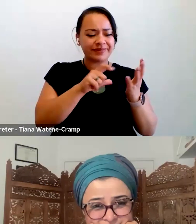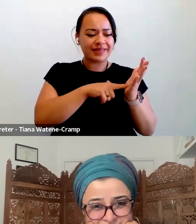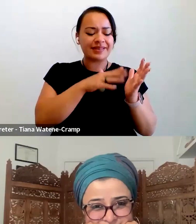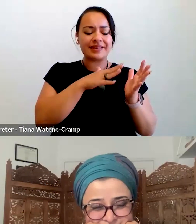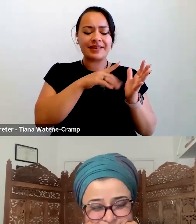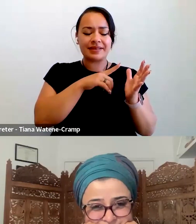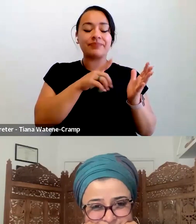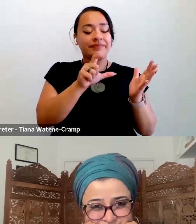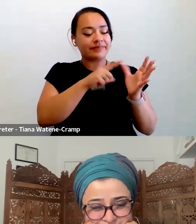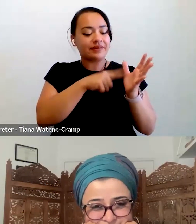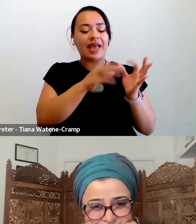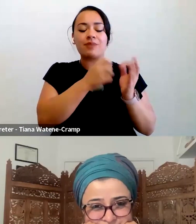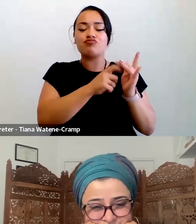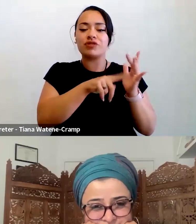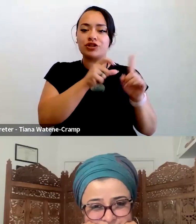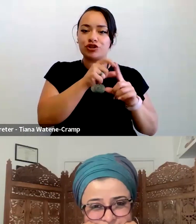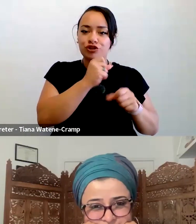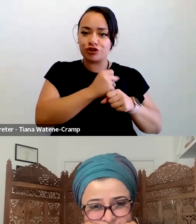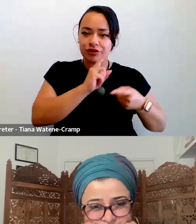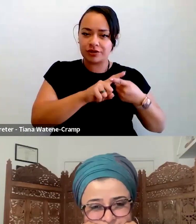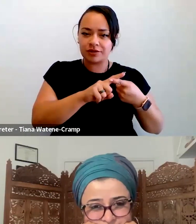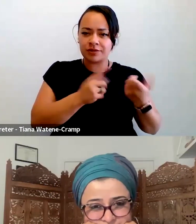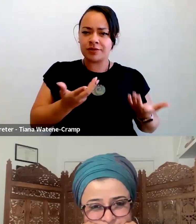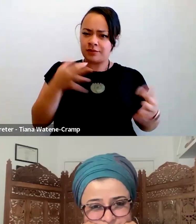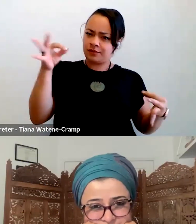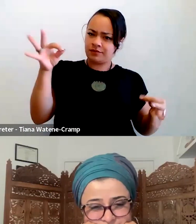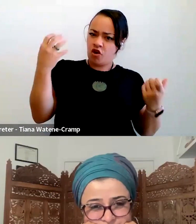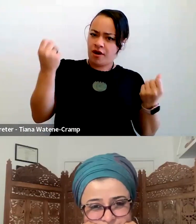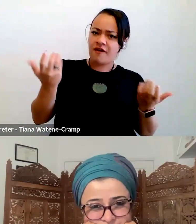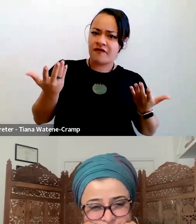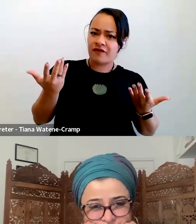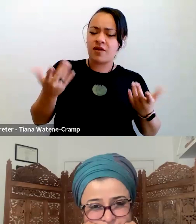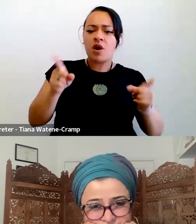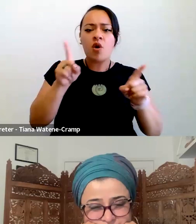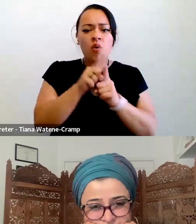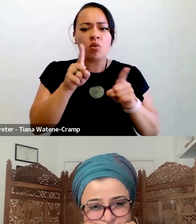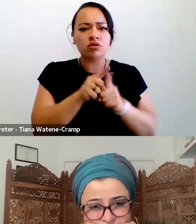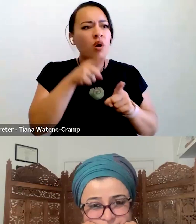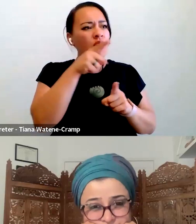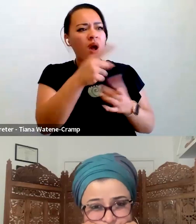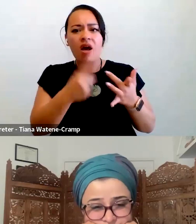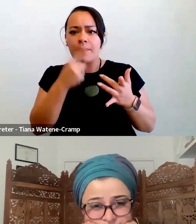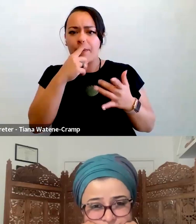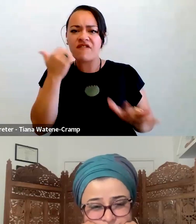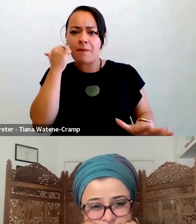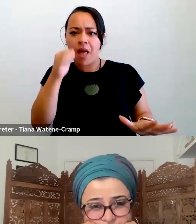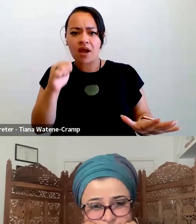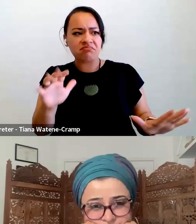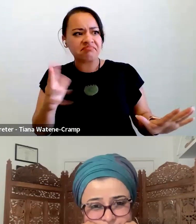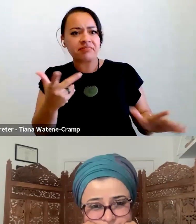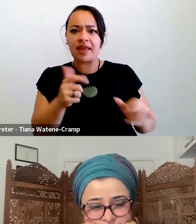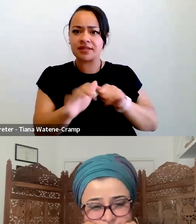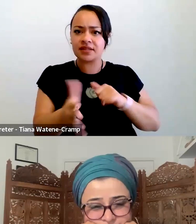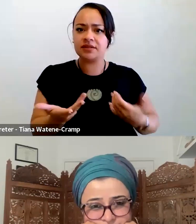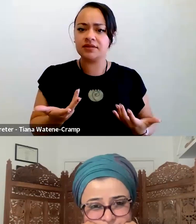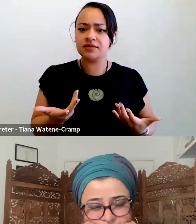Nations people who are absolutely, you know, front up in terms of their Black excellence, and they might or might not have qualifications, but